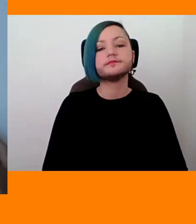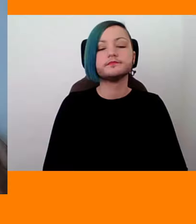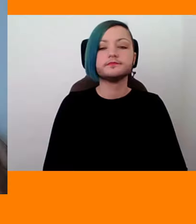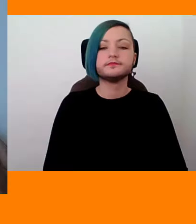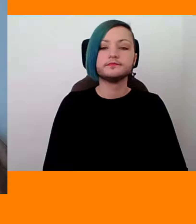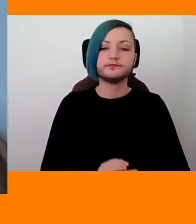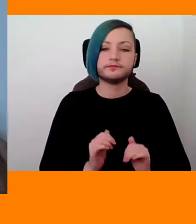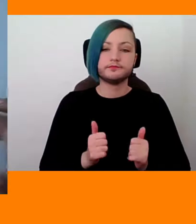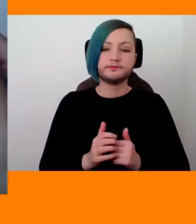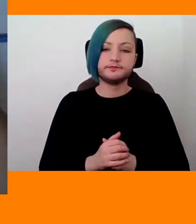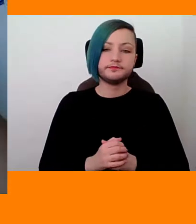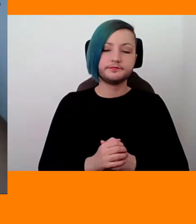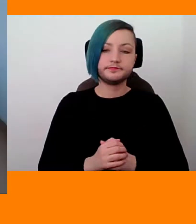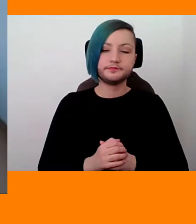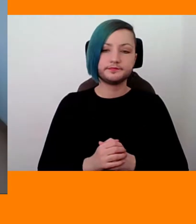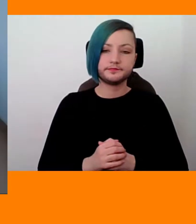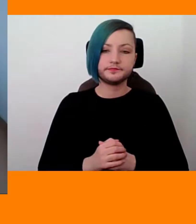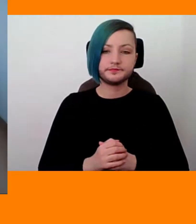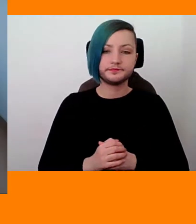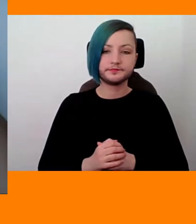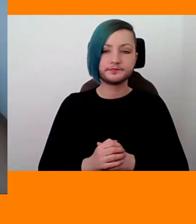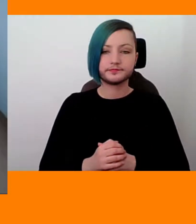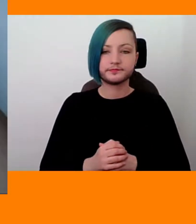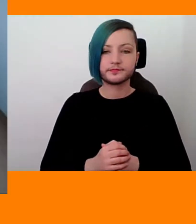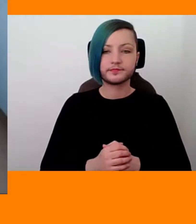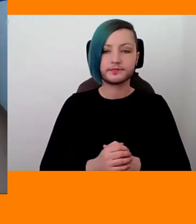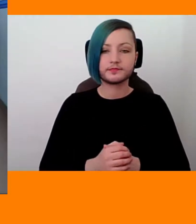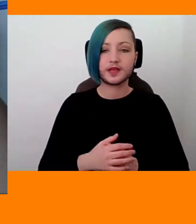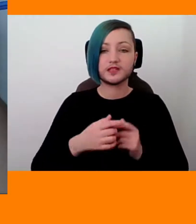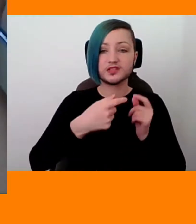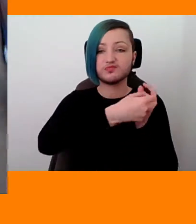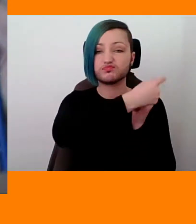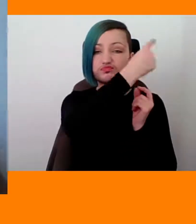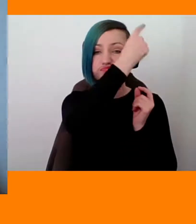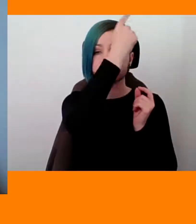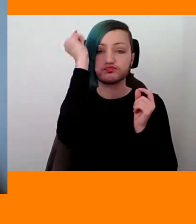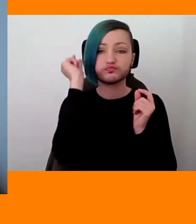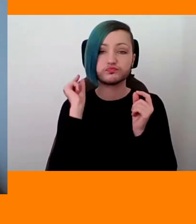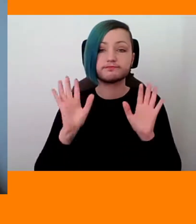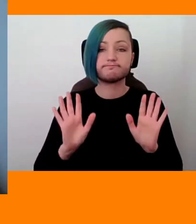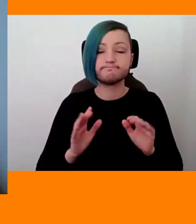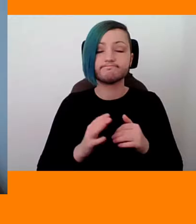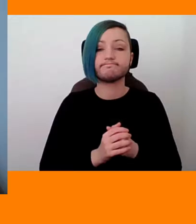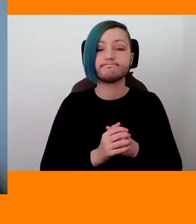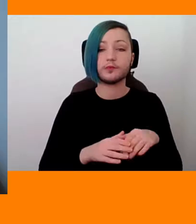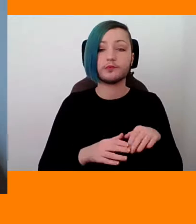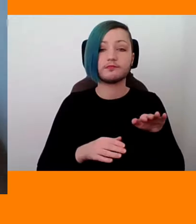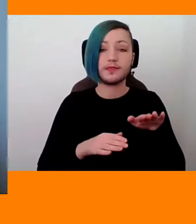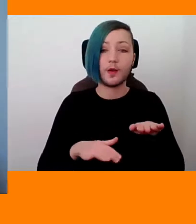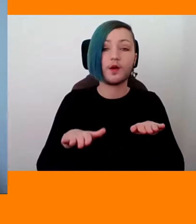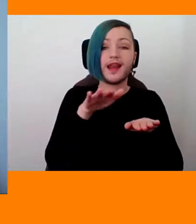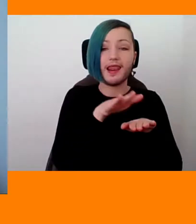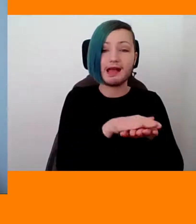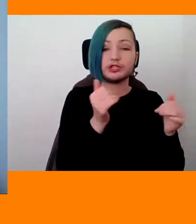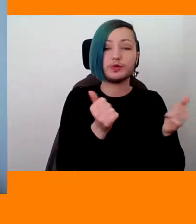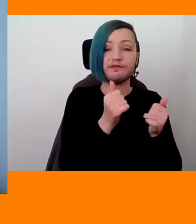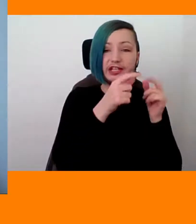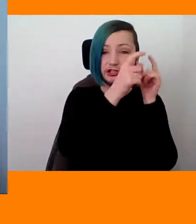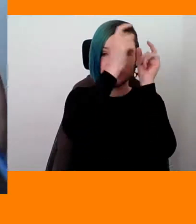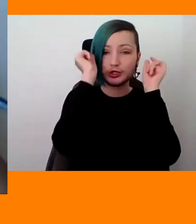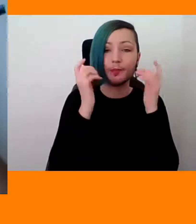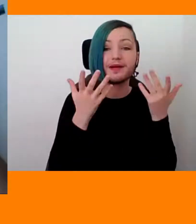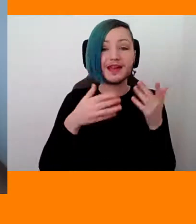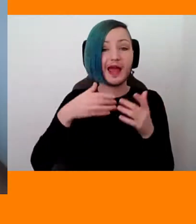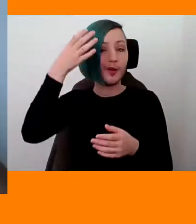Like so. And all you need to do is just do that all the way around. That's your second layer up there. So we're going to go back to